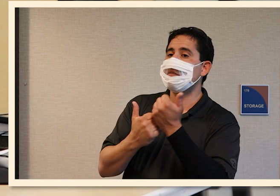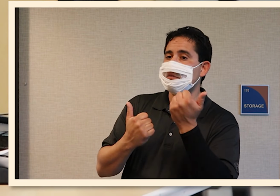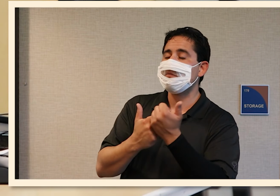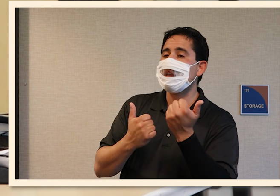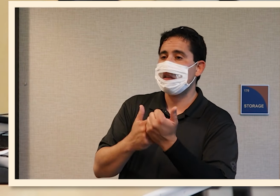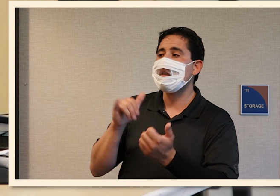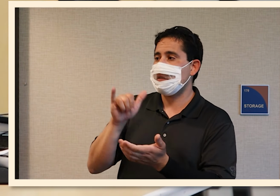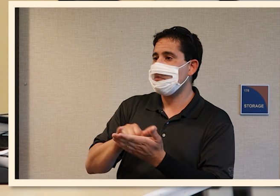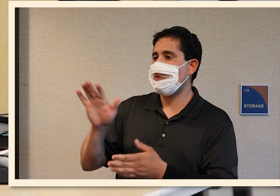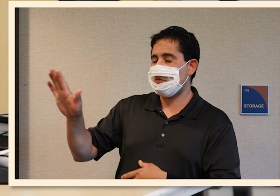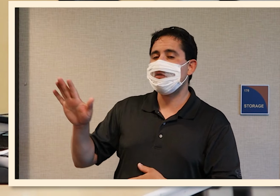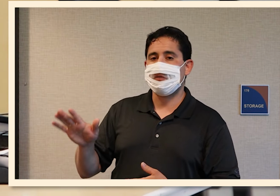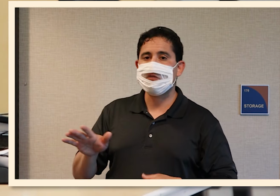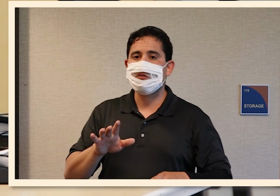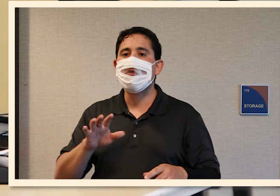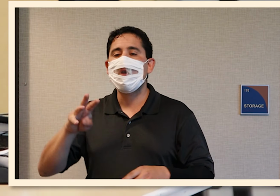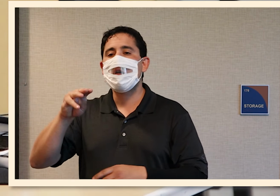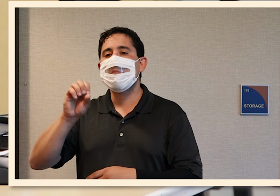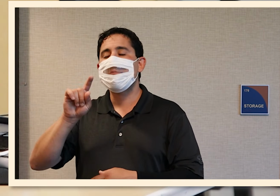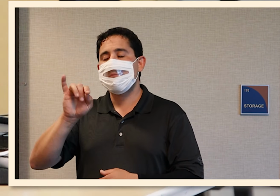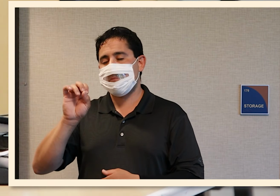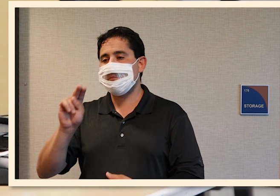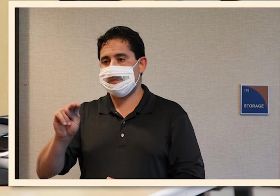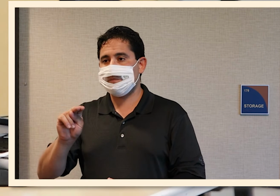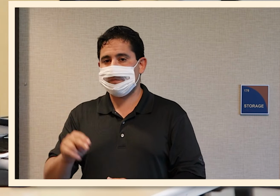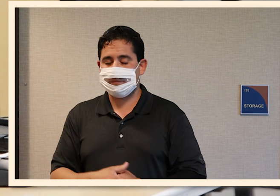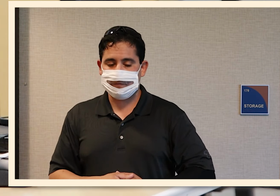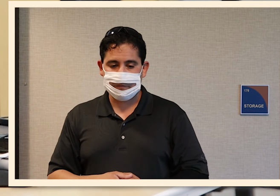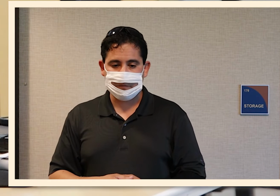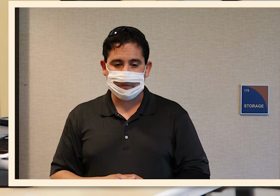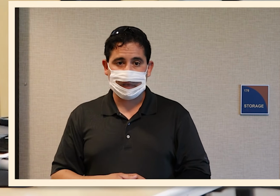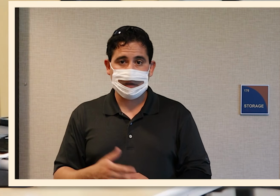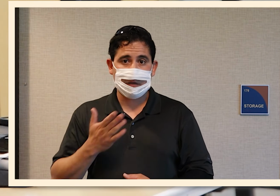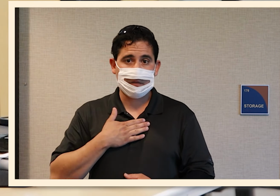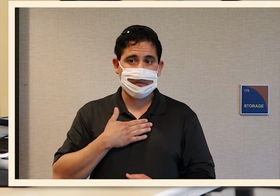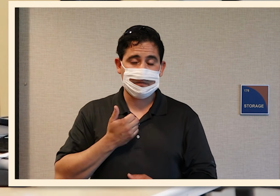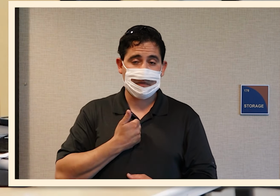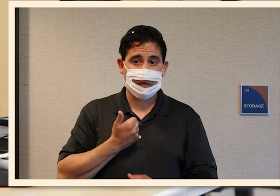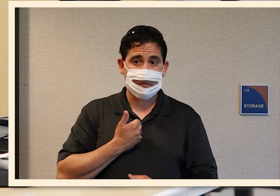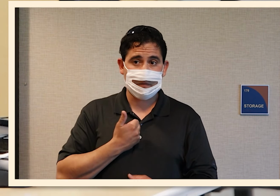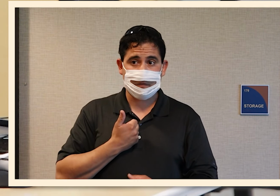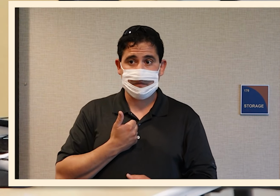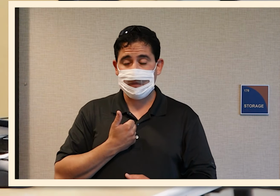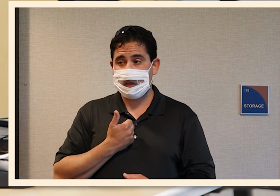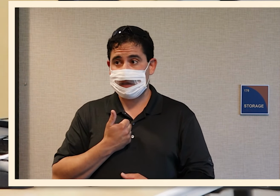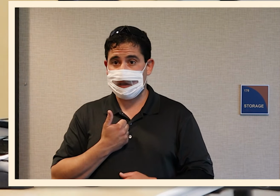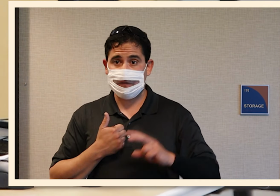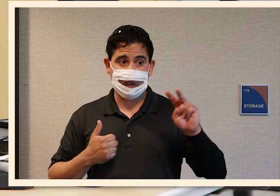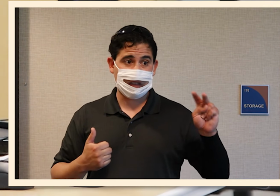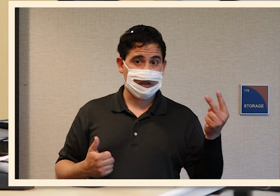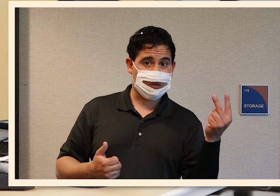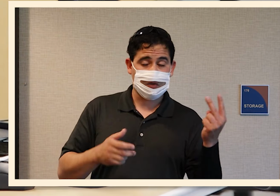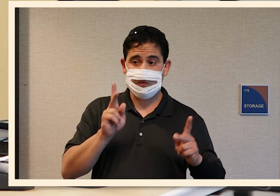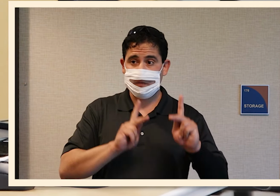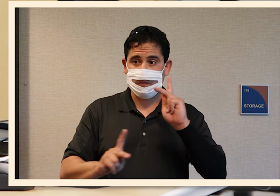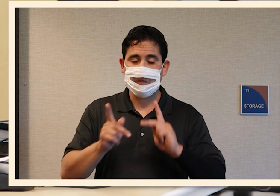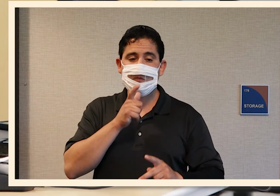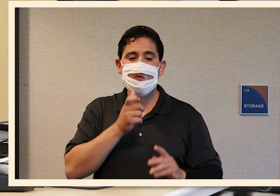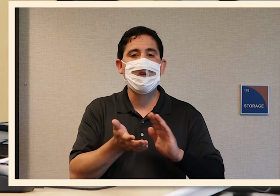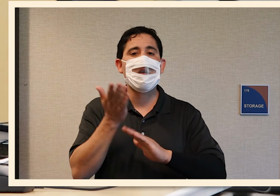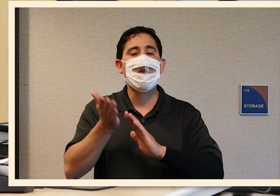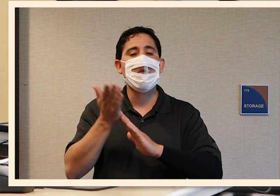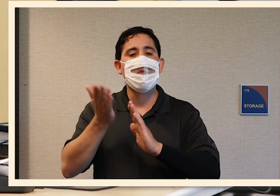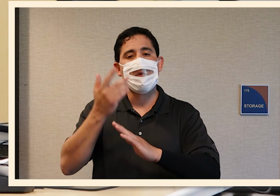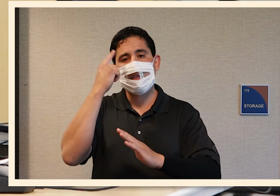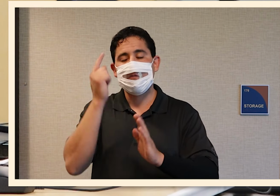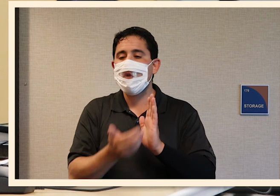That designates Ms. Havard Mervis and myself as the two people who are running for re-election if we choose to do